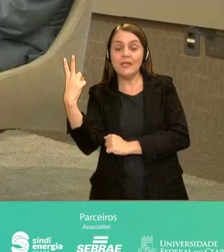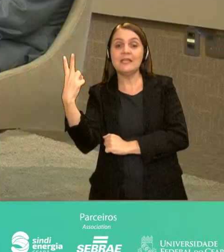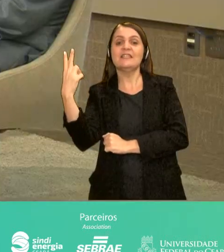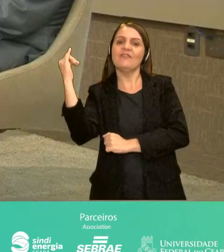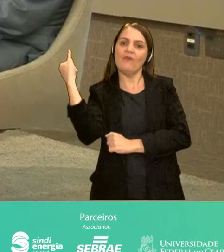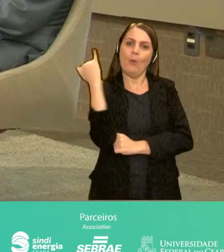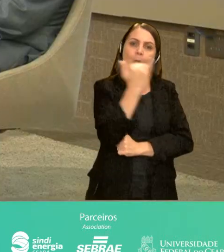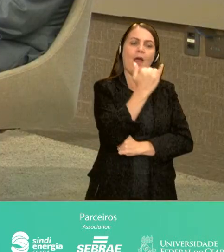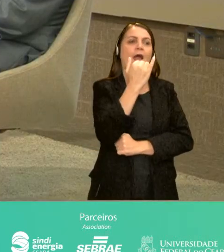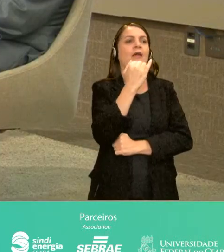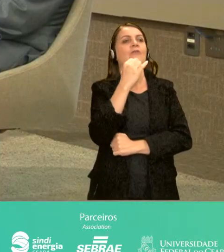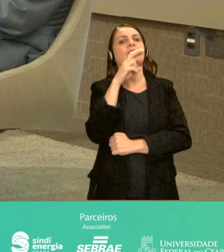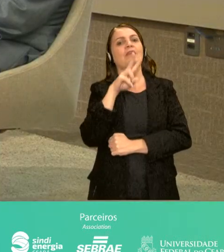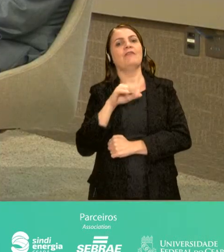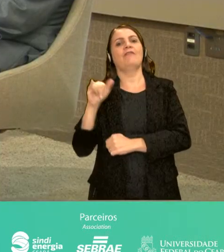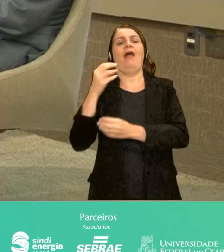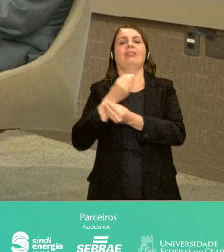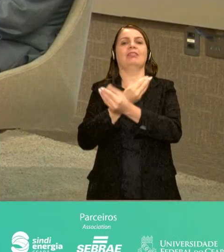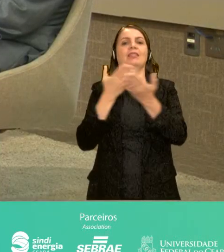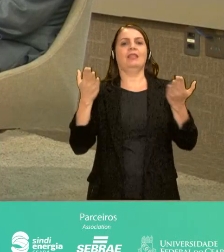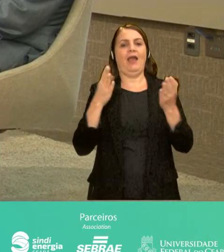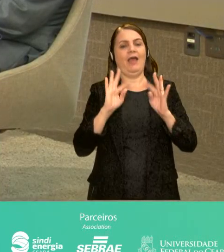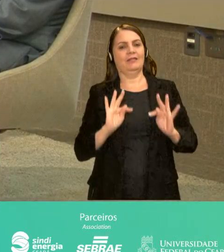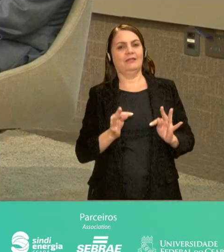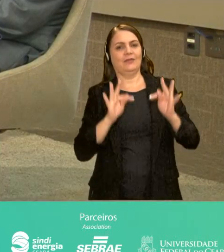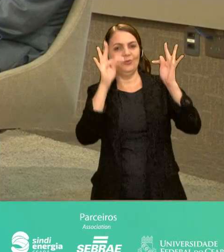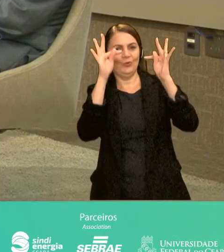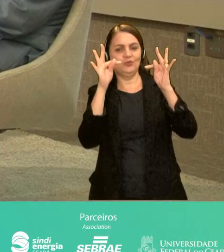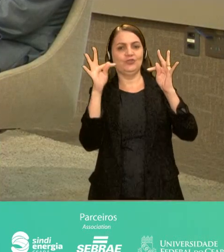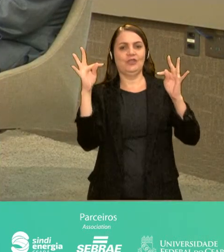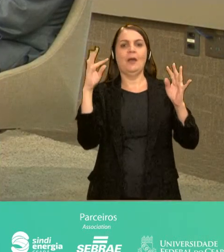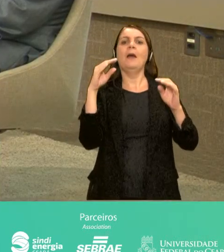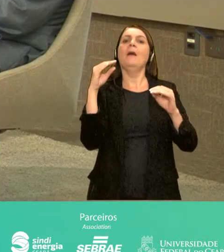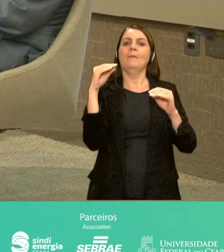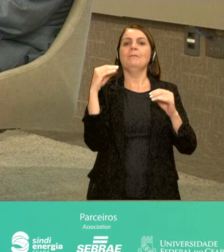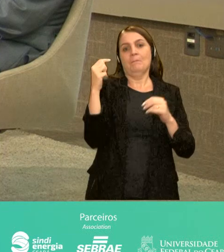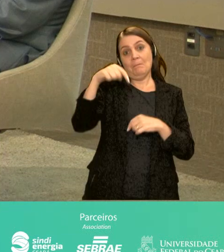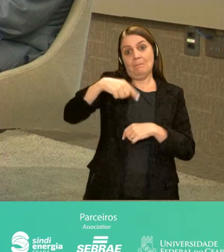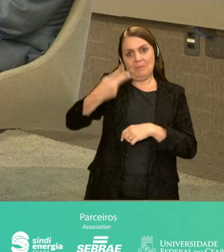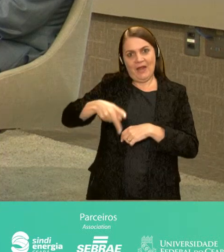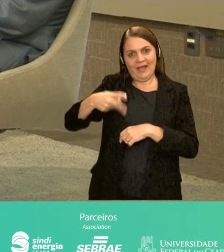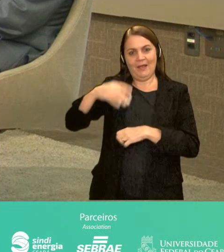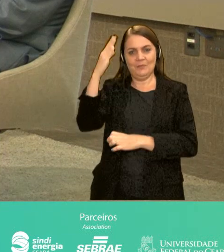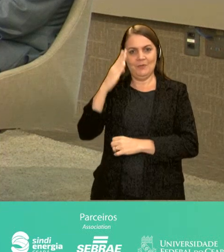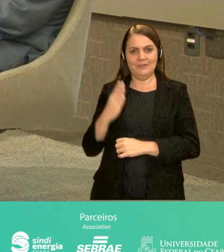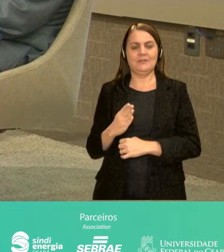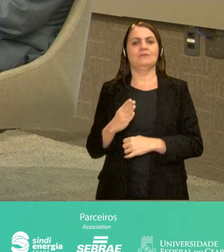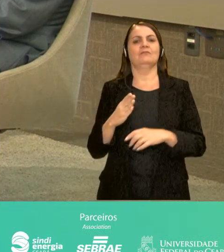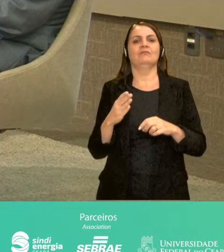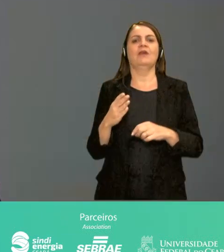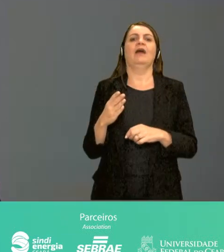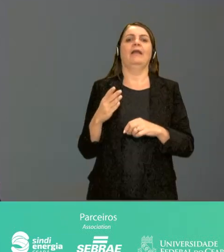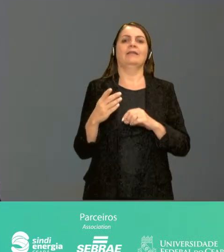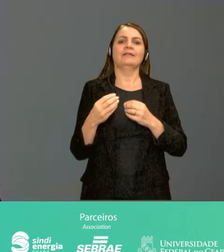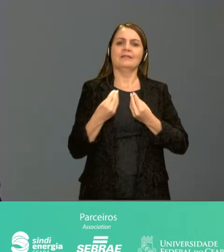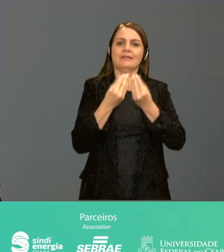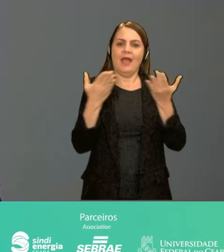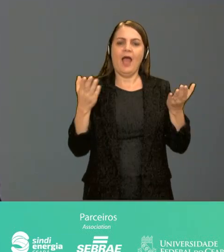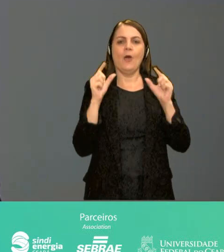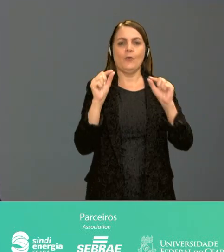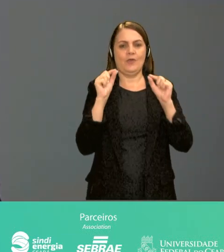Brazil, meaning the full plant, from the project, the engineering project, installation, implementation,